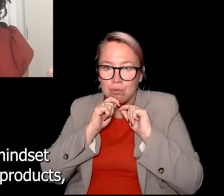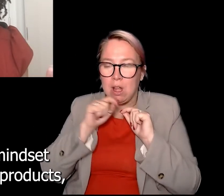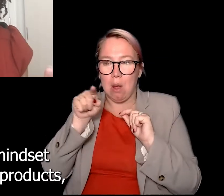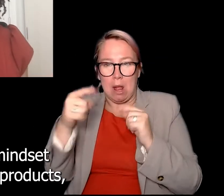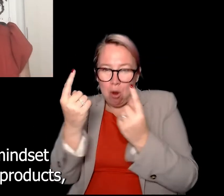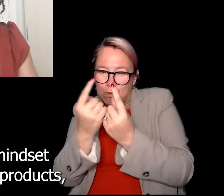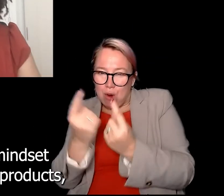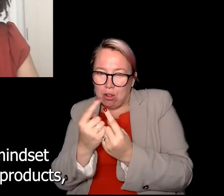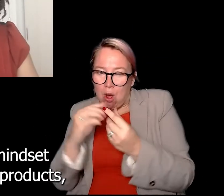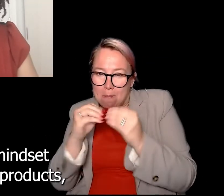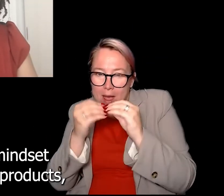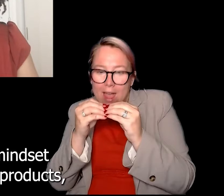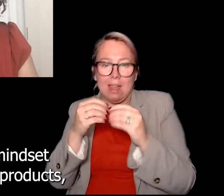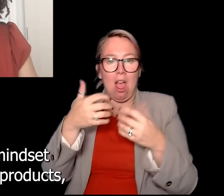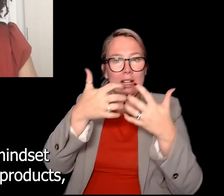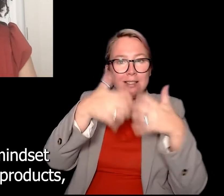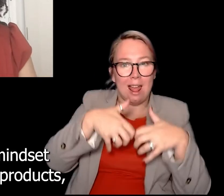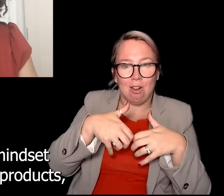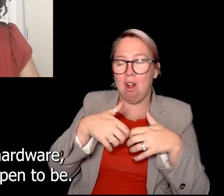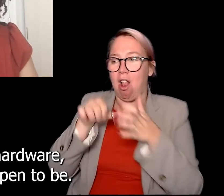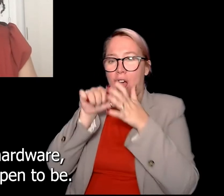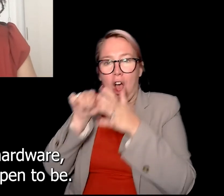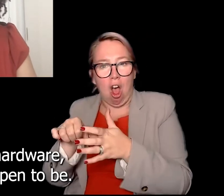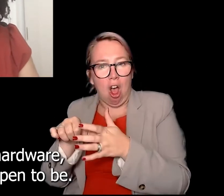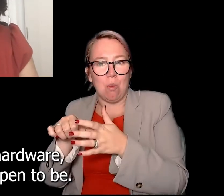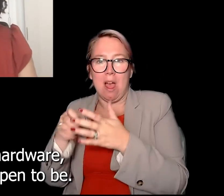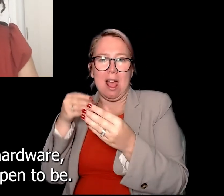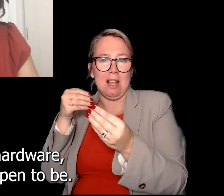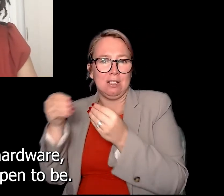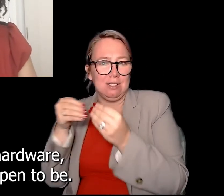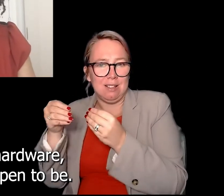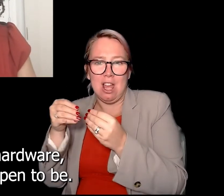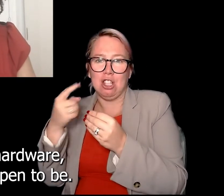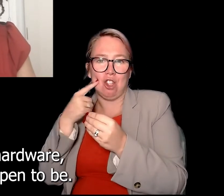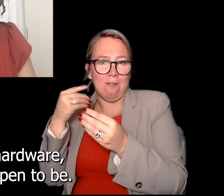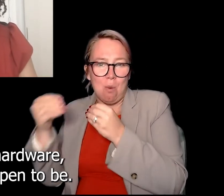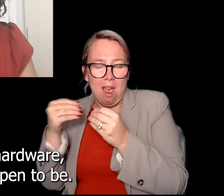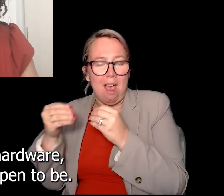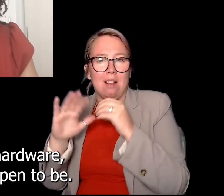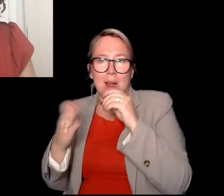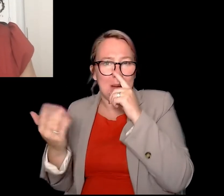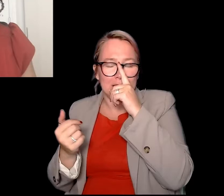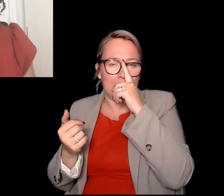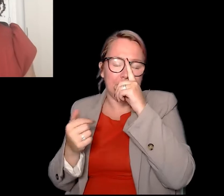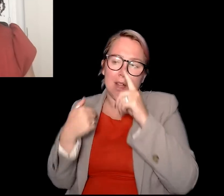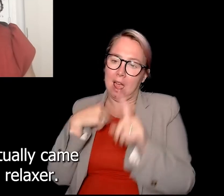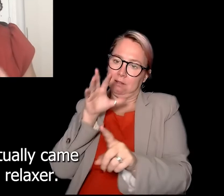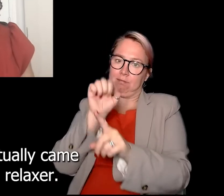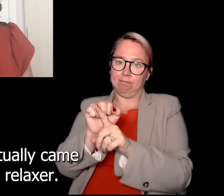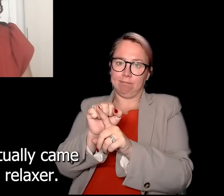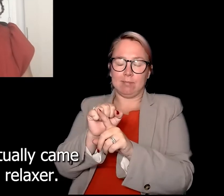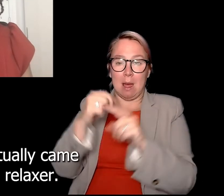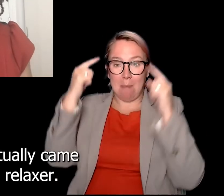entrepreneurial mindset when you're going to, you know, making products, whether they're technical or hardware, software, or whatever they happen to be. For me,